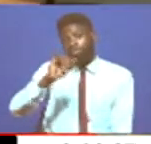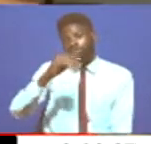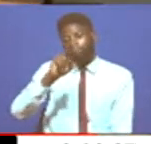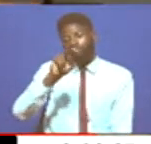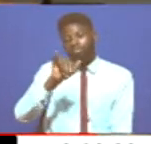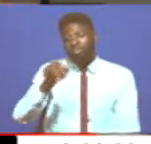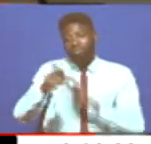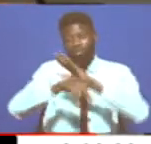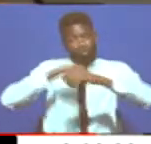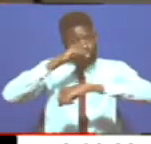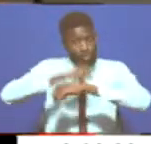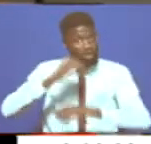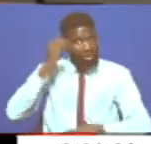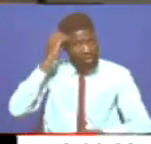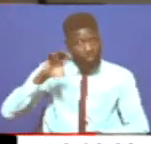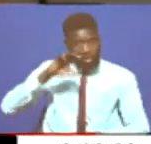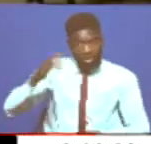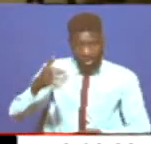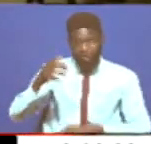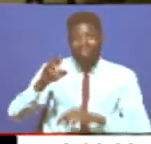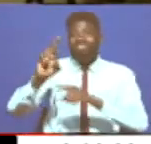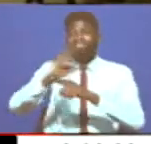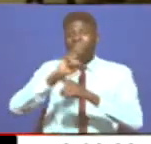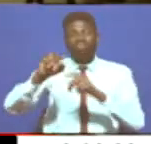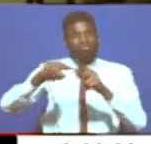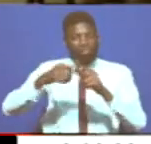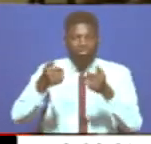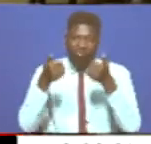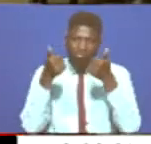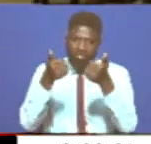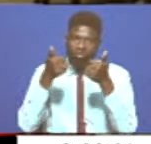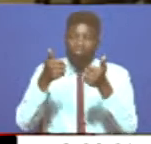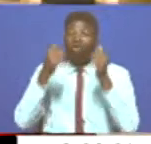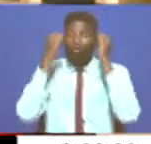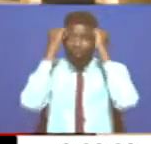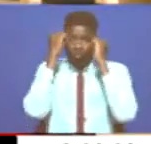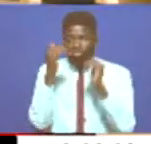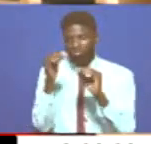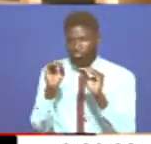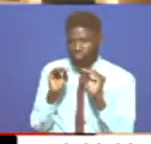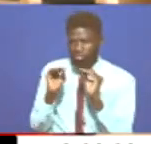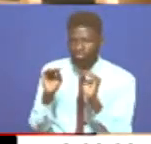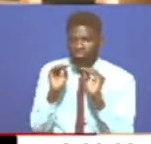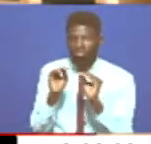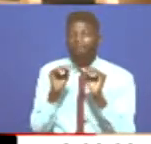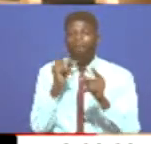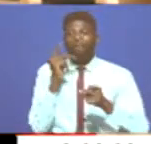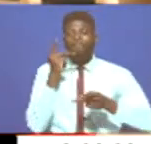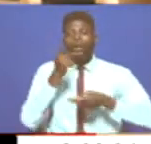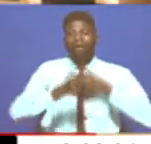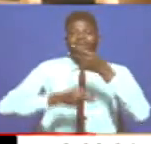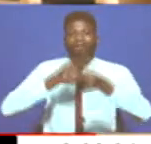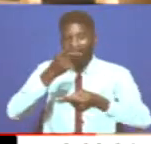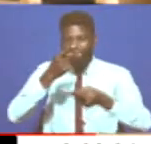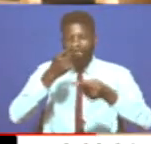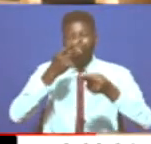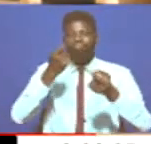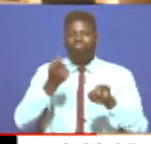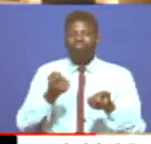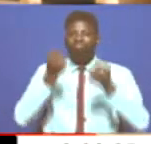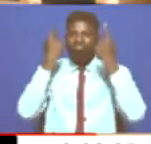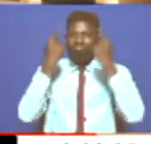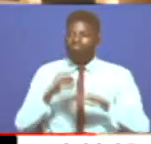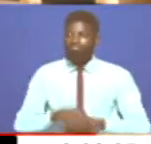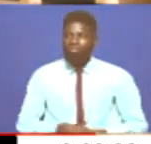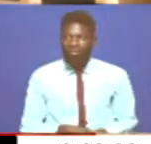the rehearsals kicked off smoothly with candidates being taken through the process. Naangalia ya kwamba watoto wote wako